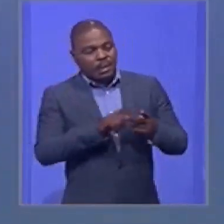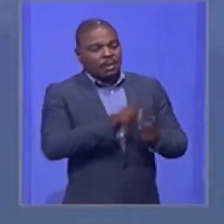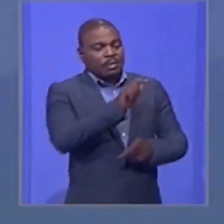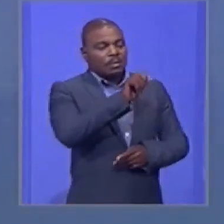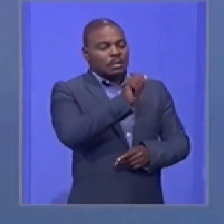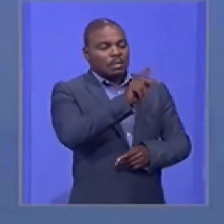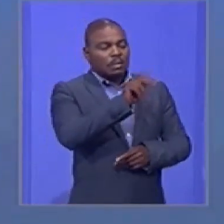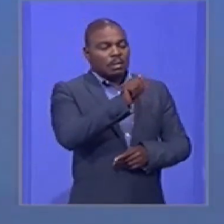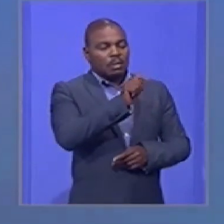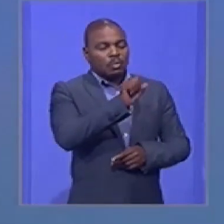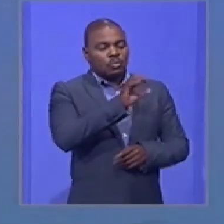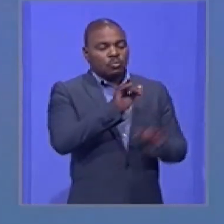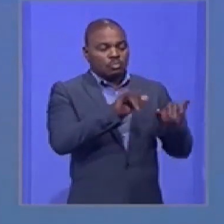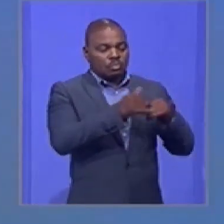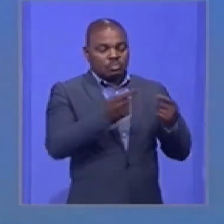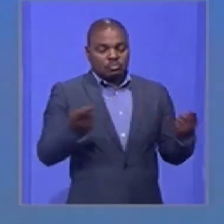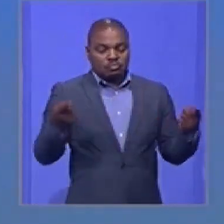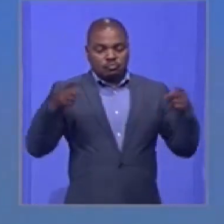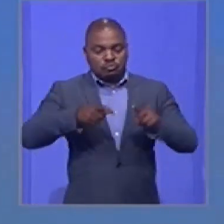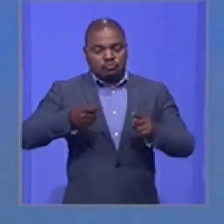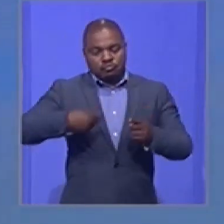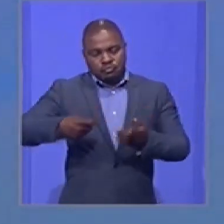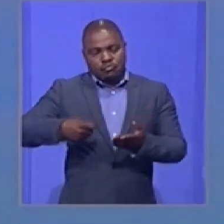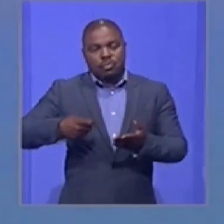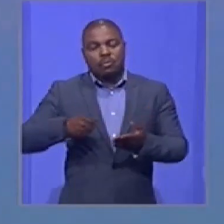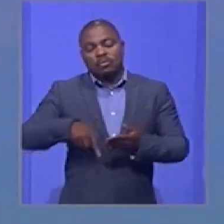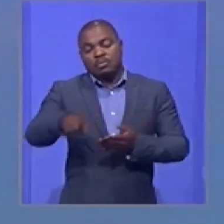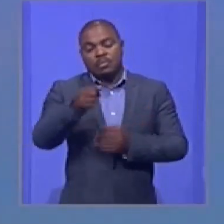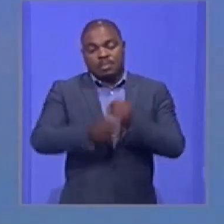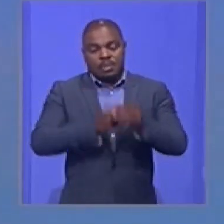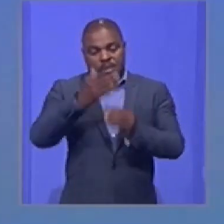Consortium e solofetse go sainiwa fa ngwaga ono o khutla.